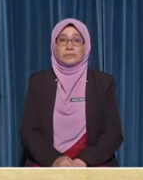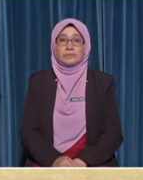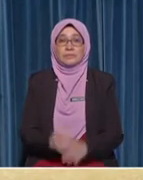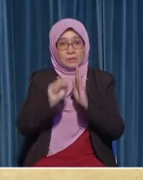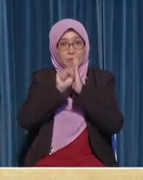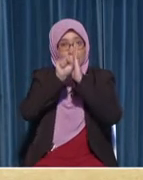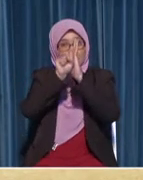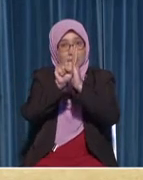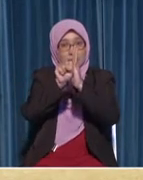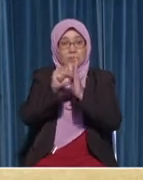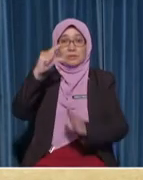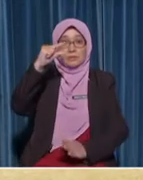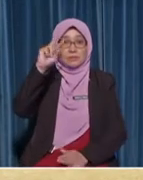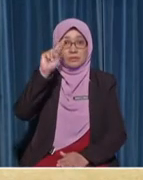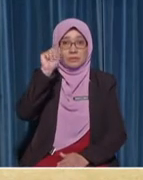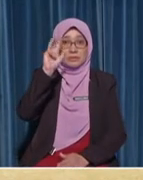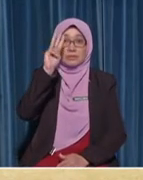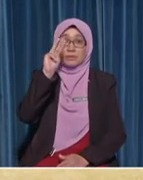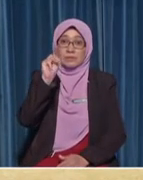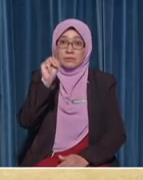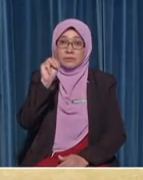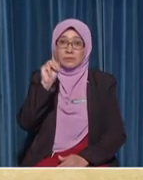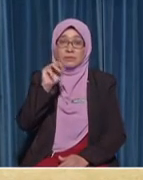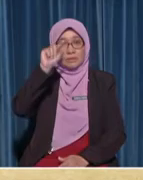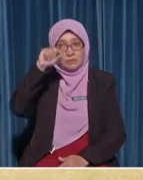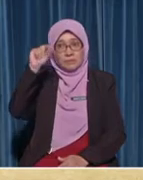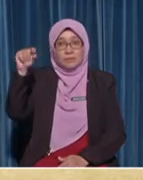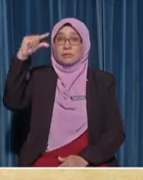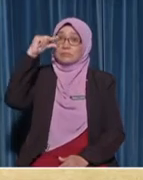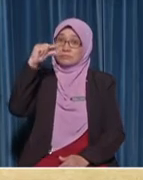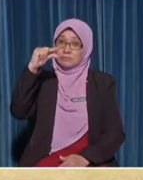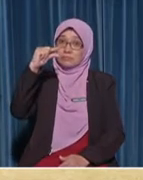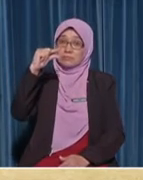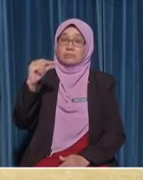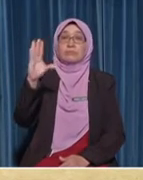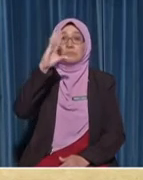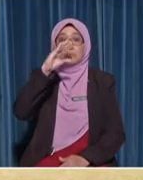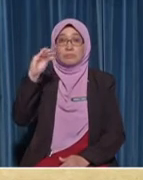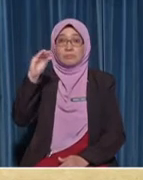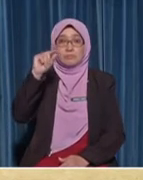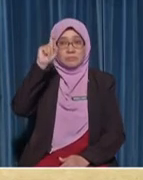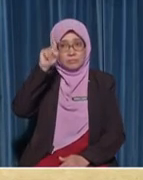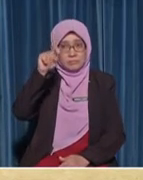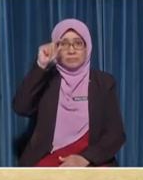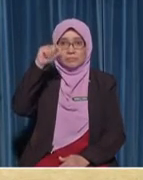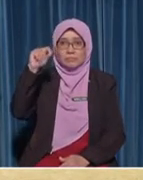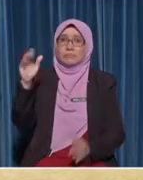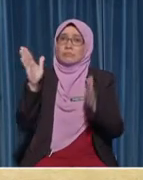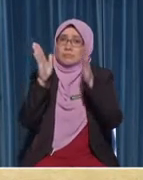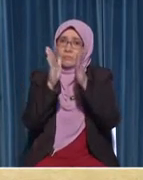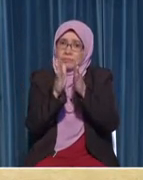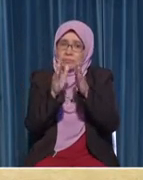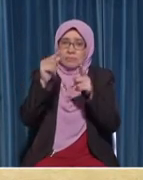Symbol of gram written as G and it is written in small letter.